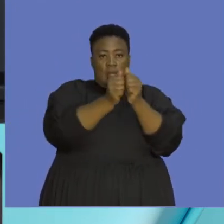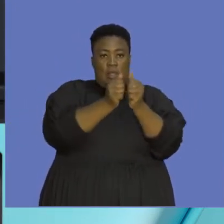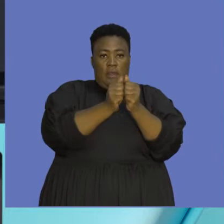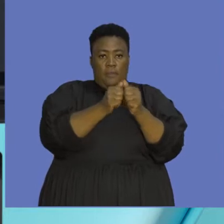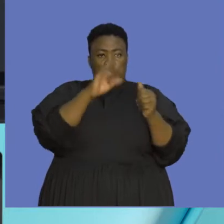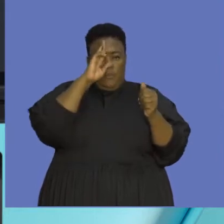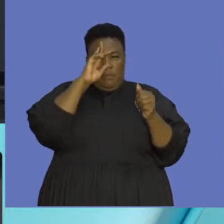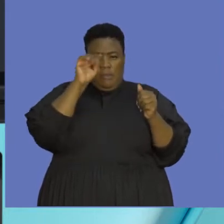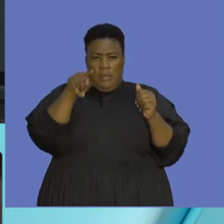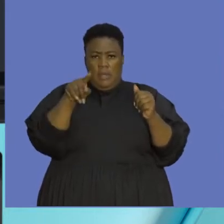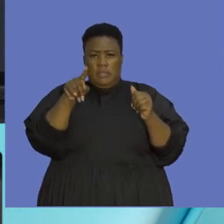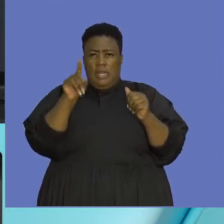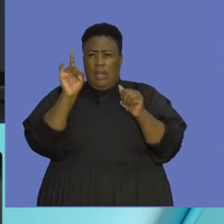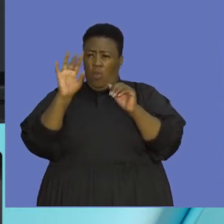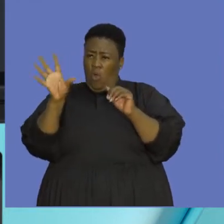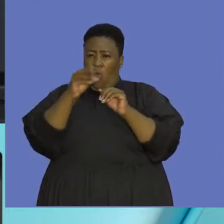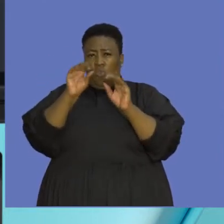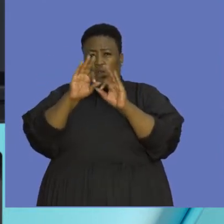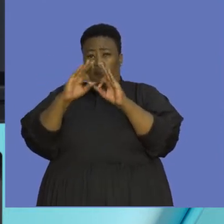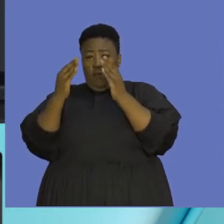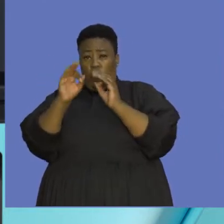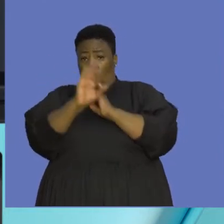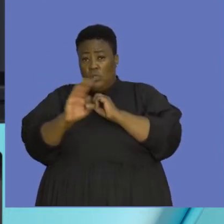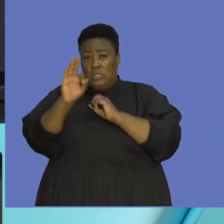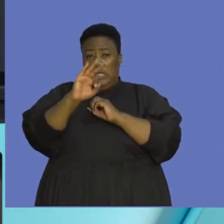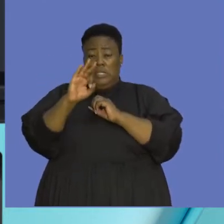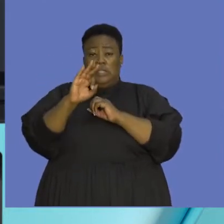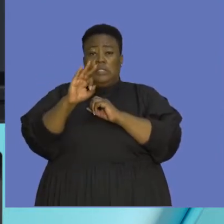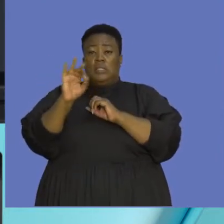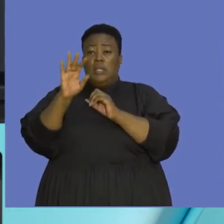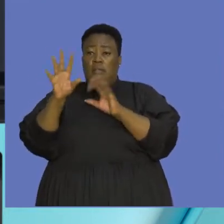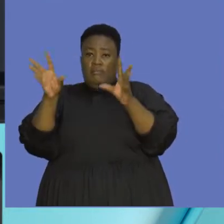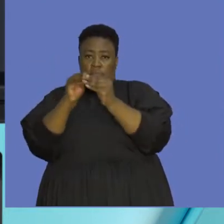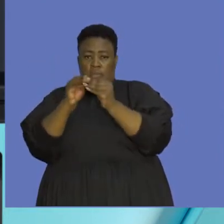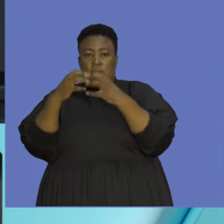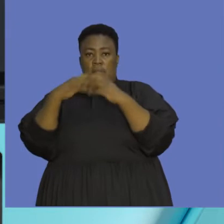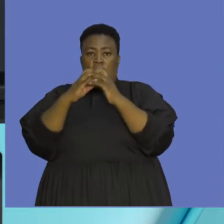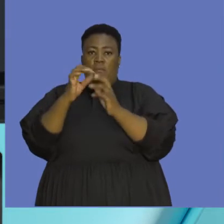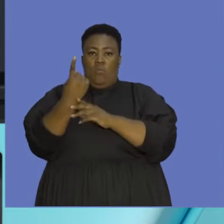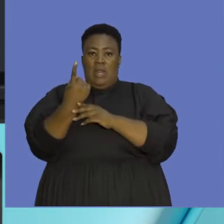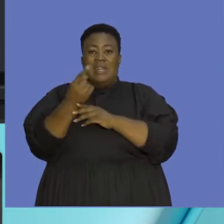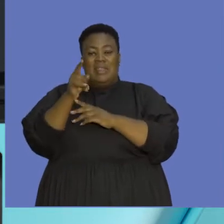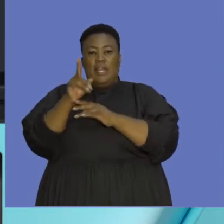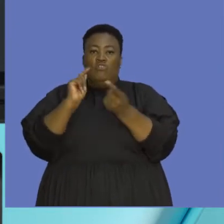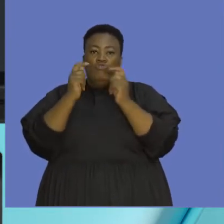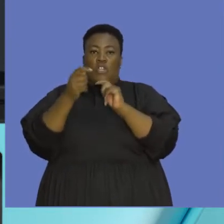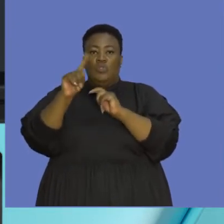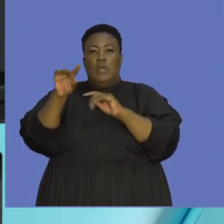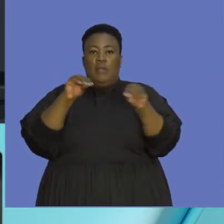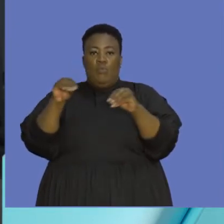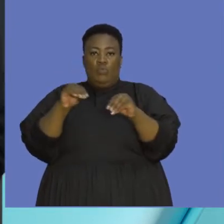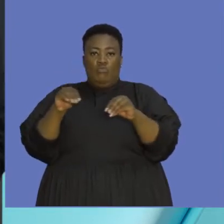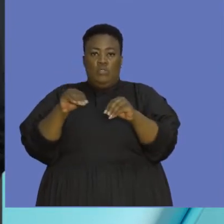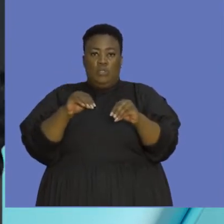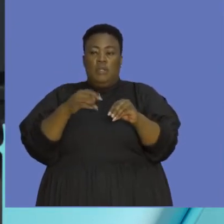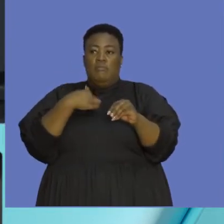add up all the forces acting on a body and we replace it with a single one. That's the one that changes the motion. Now, I'm not